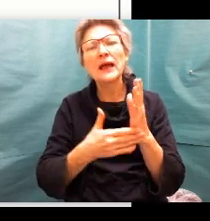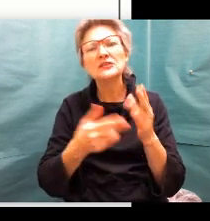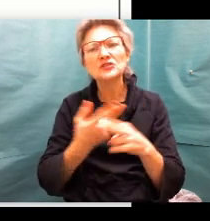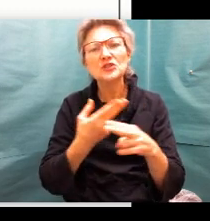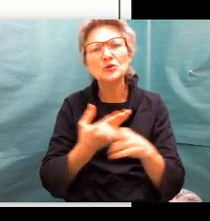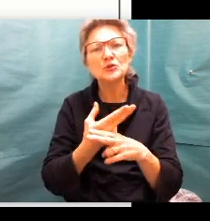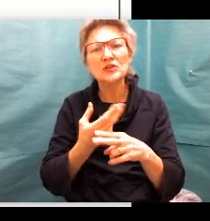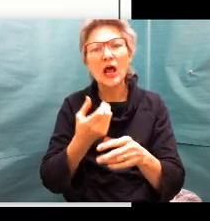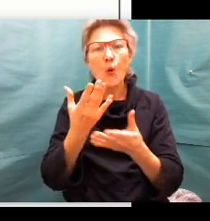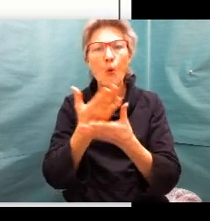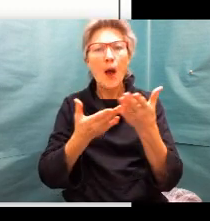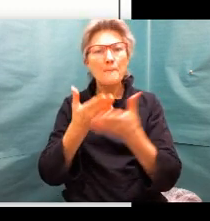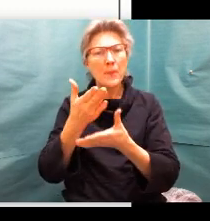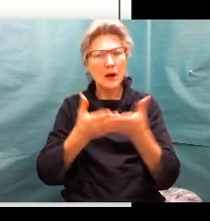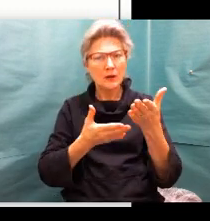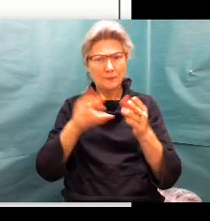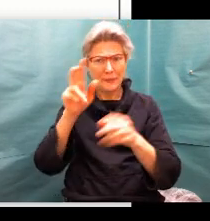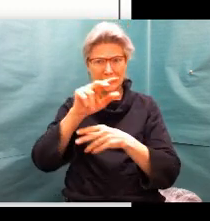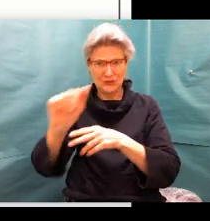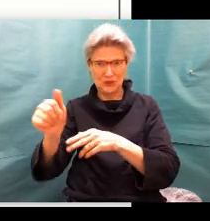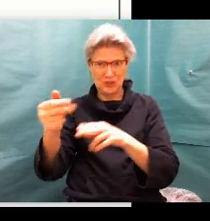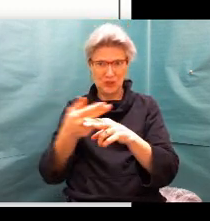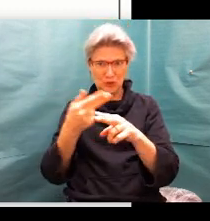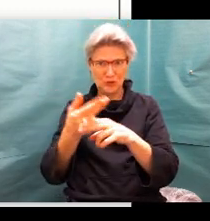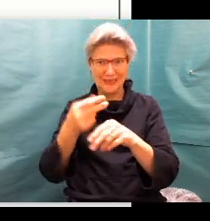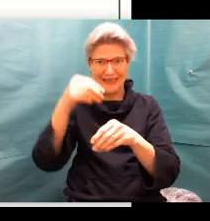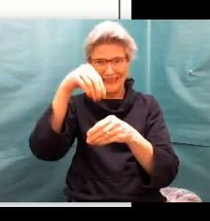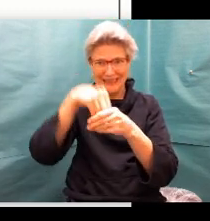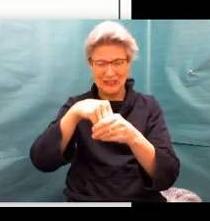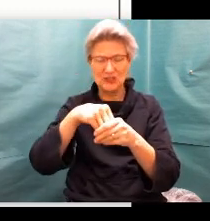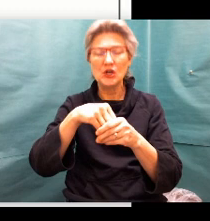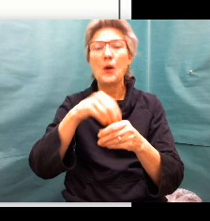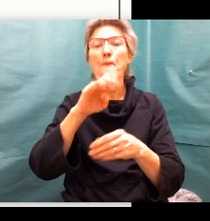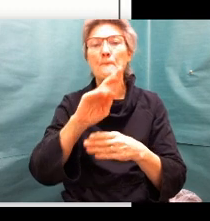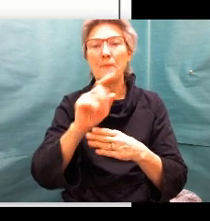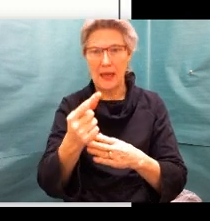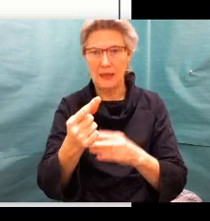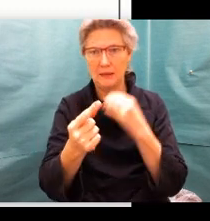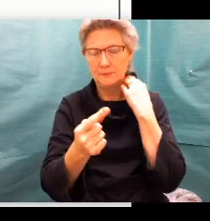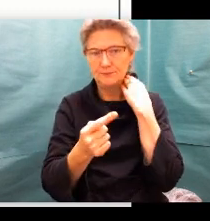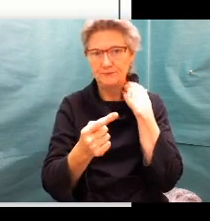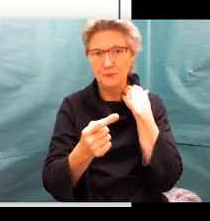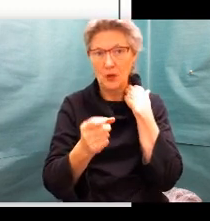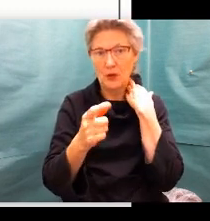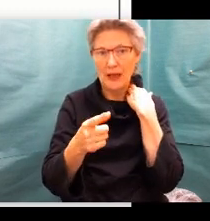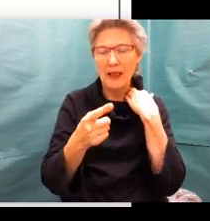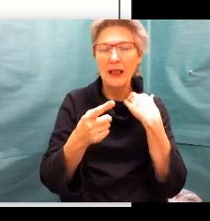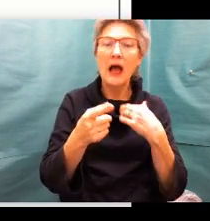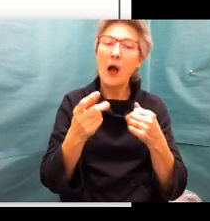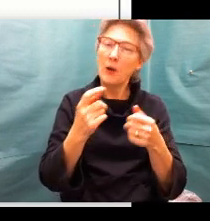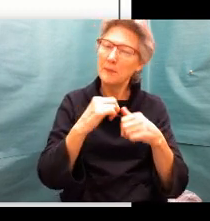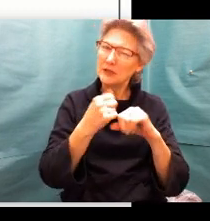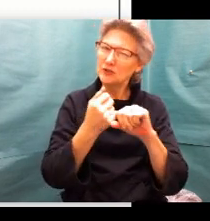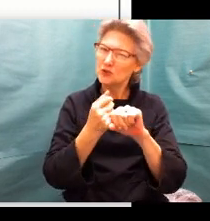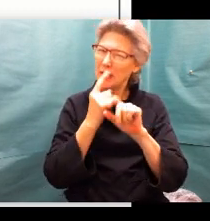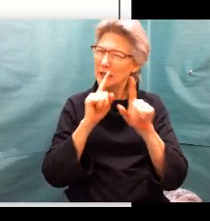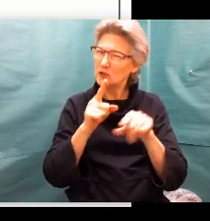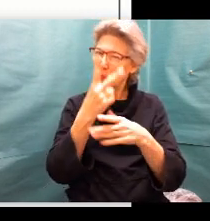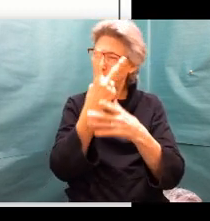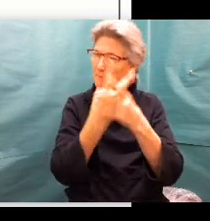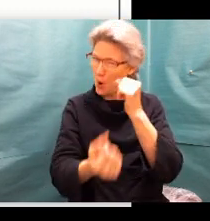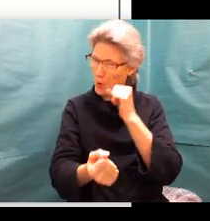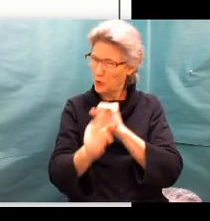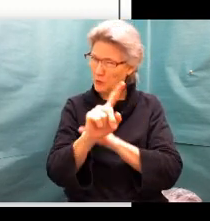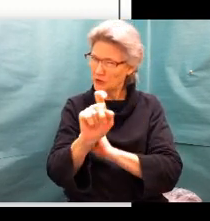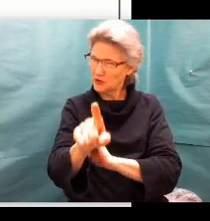that when I'm done solving this, I need to look back and make sure that I've answered both of these questions. So let's read the problem again, and let's really